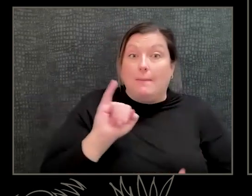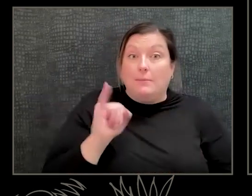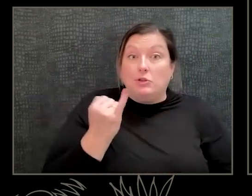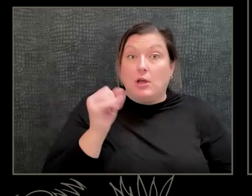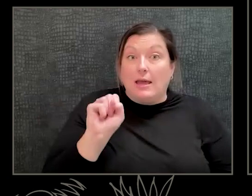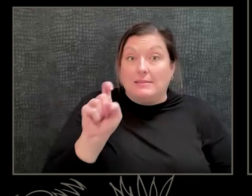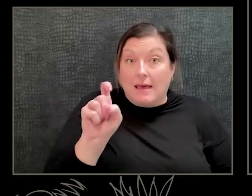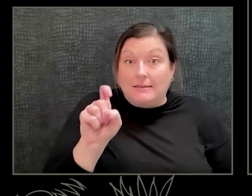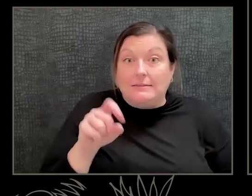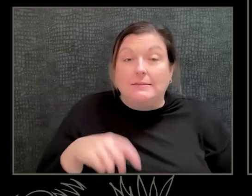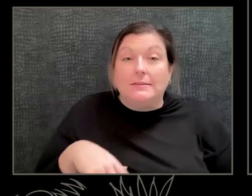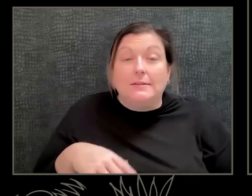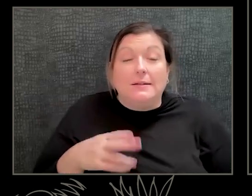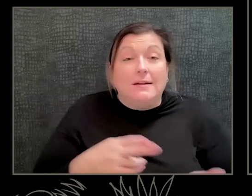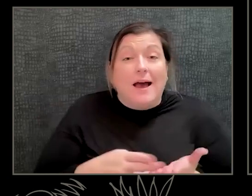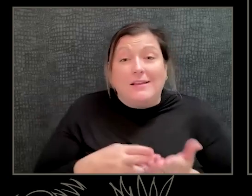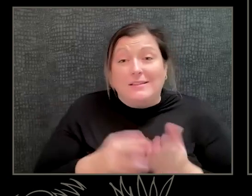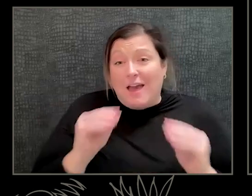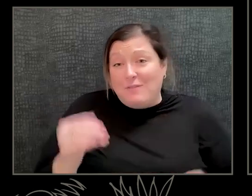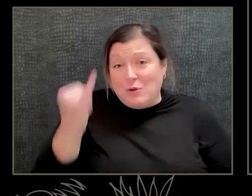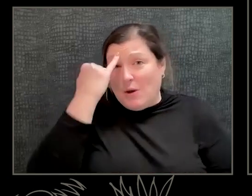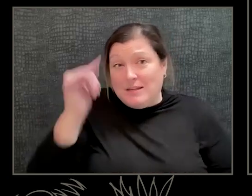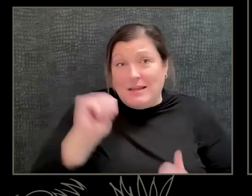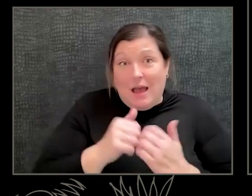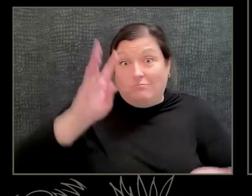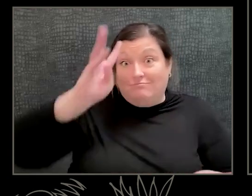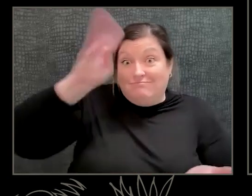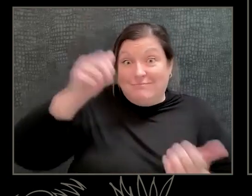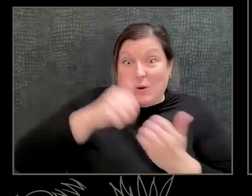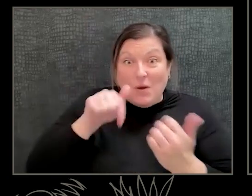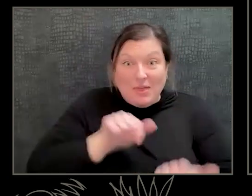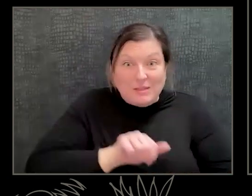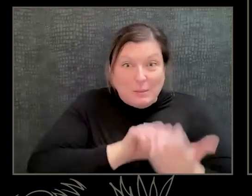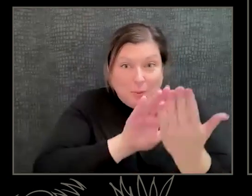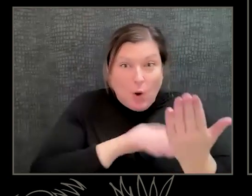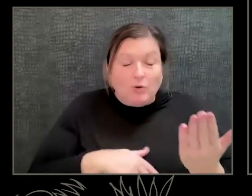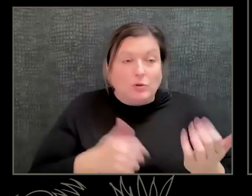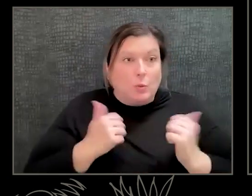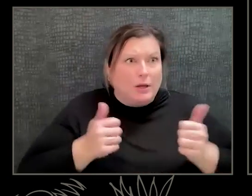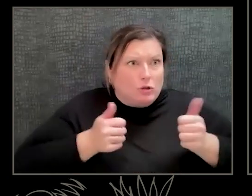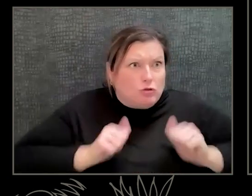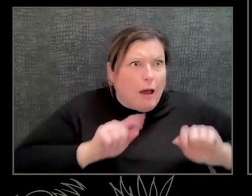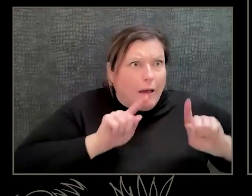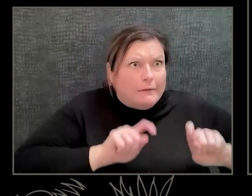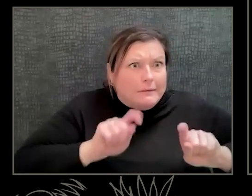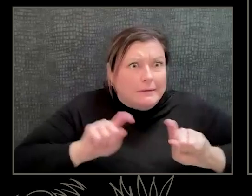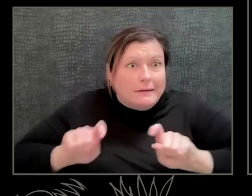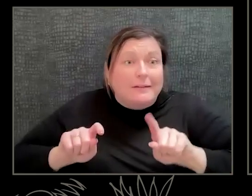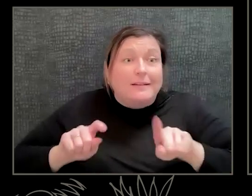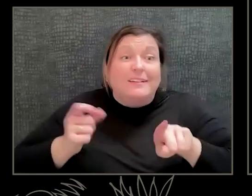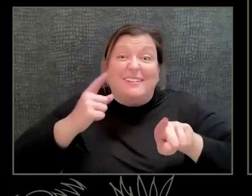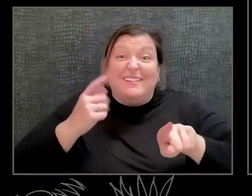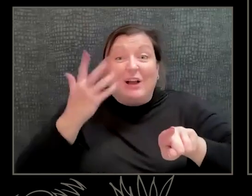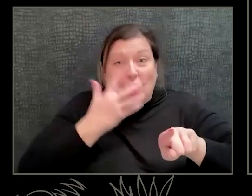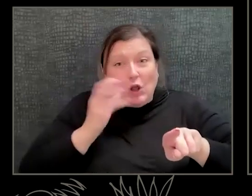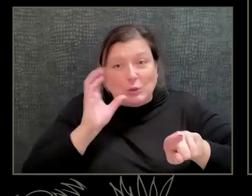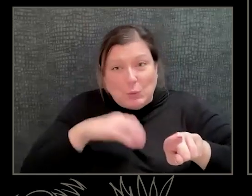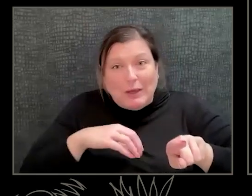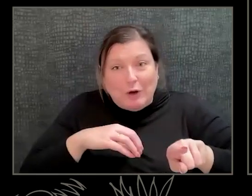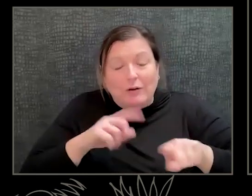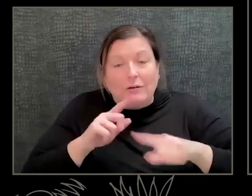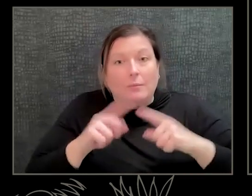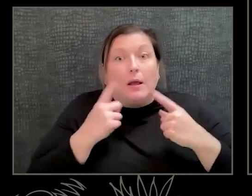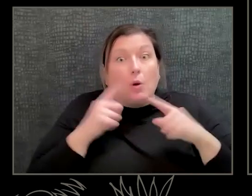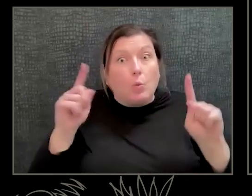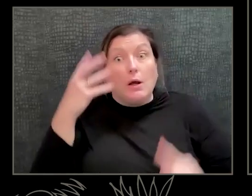Honestly, I have no idea how we came up with this approach, just trying a lot of stuff, and it looks quite weird at first, but it works